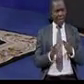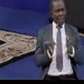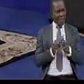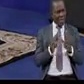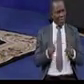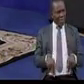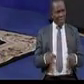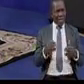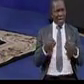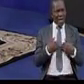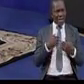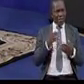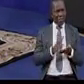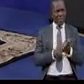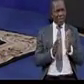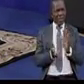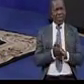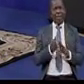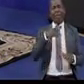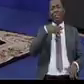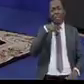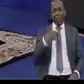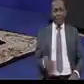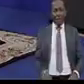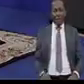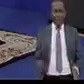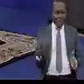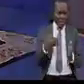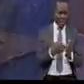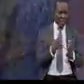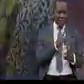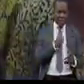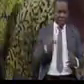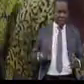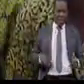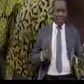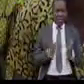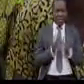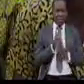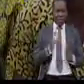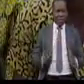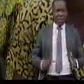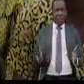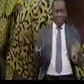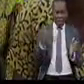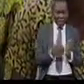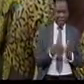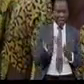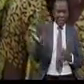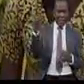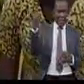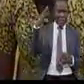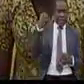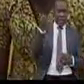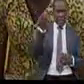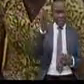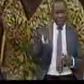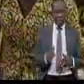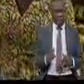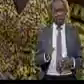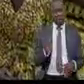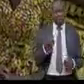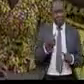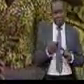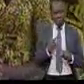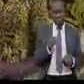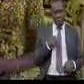and against the Spirit of God. Look at verse 30. In verse 30, it says, for we know him that has said,